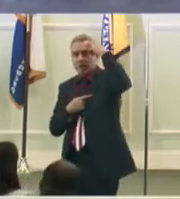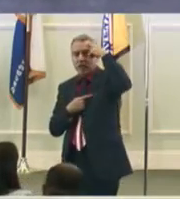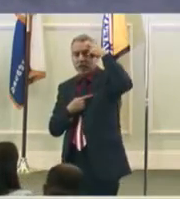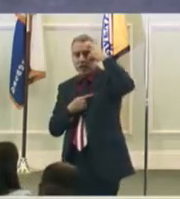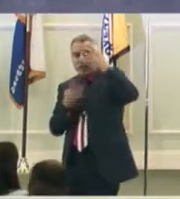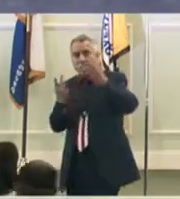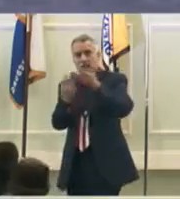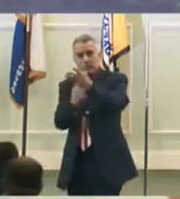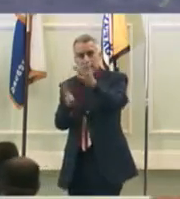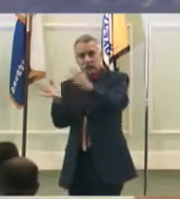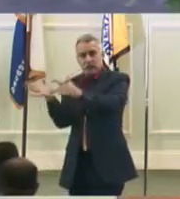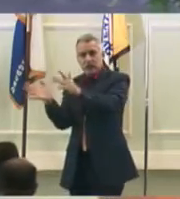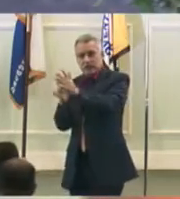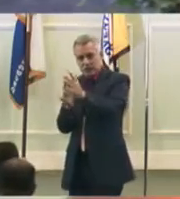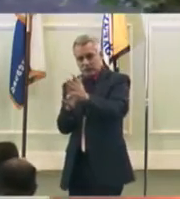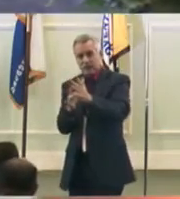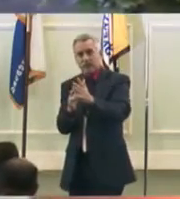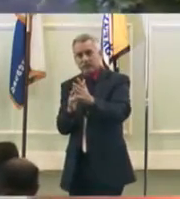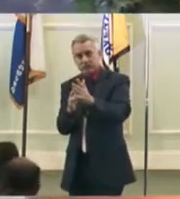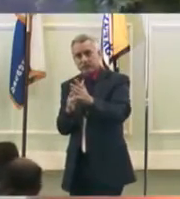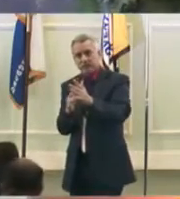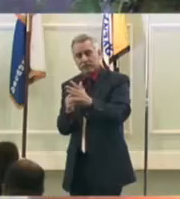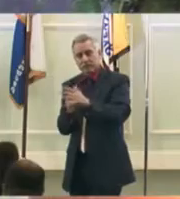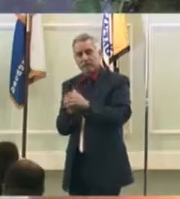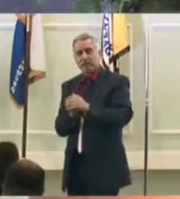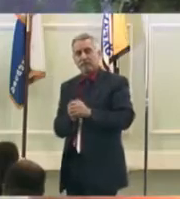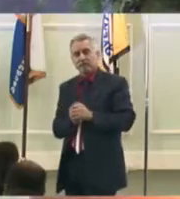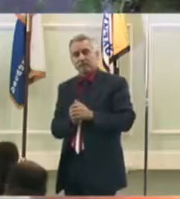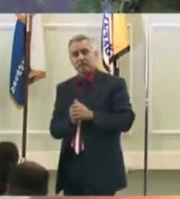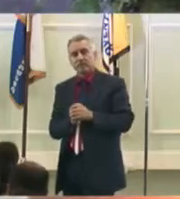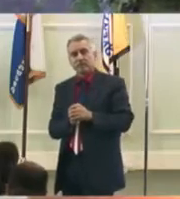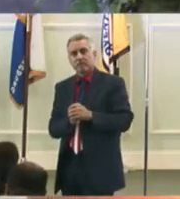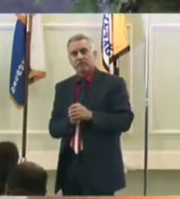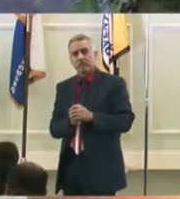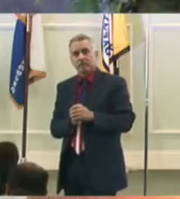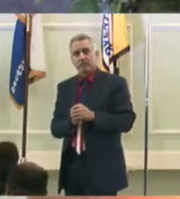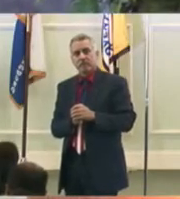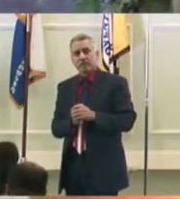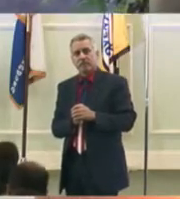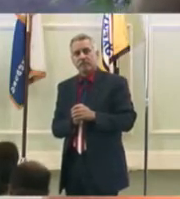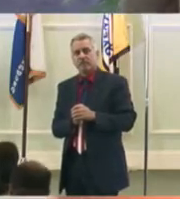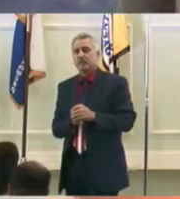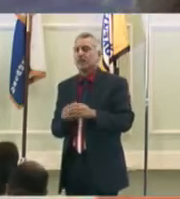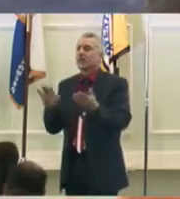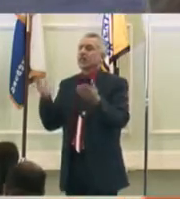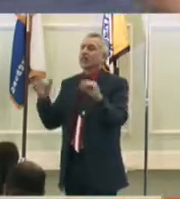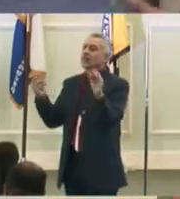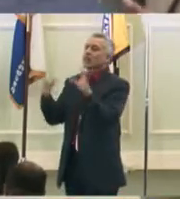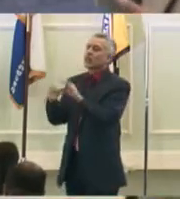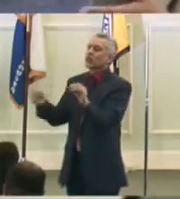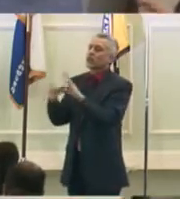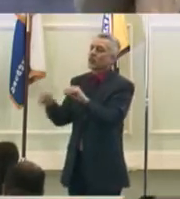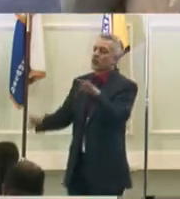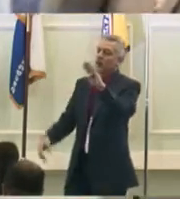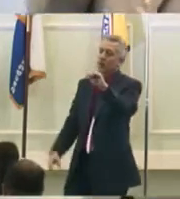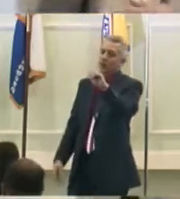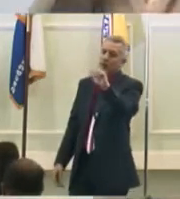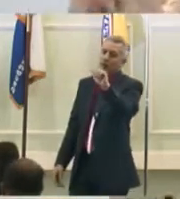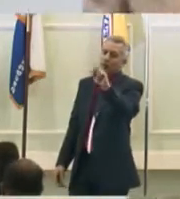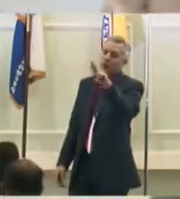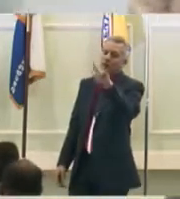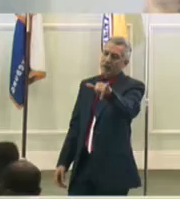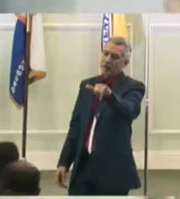that's powerful. Do you know that word careful is used another place in the Bible? It's used with Mary and Martha when Jesus is coming to eat and